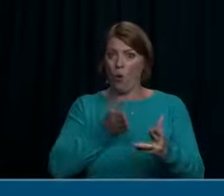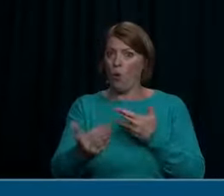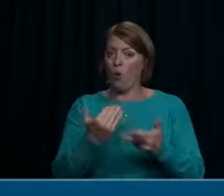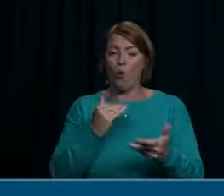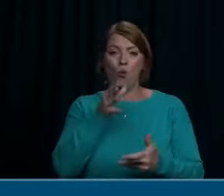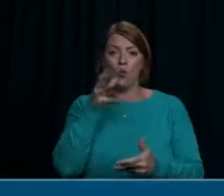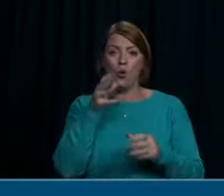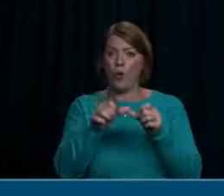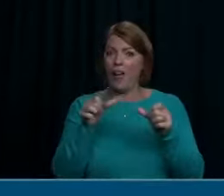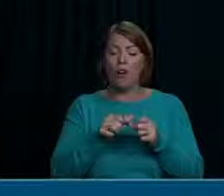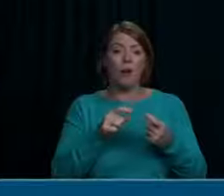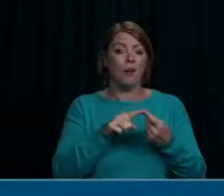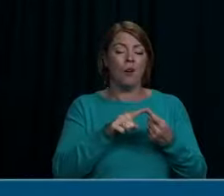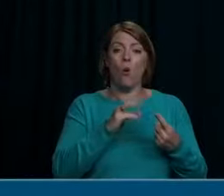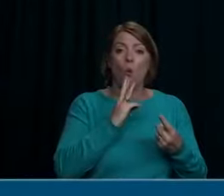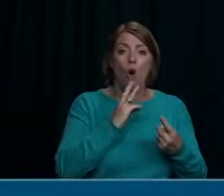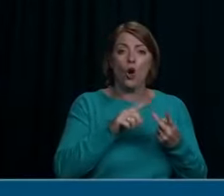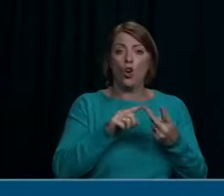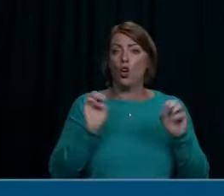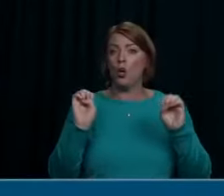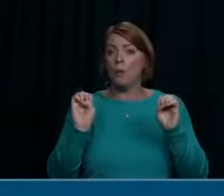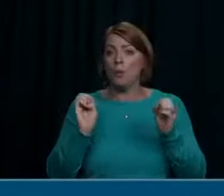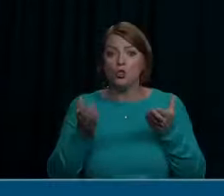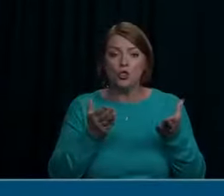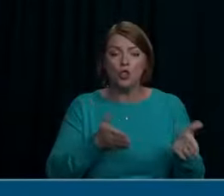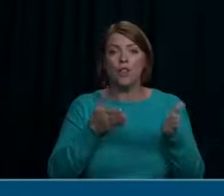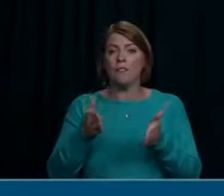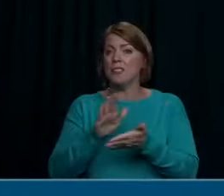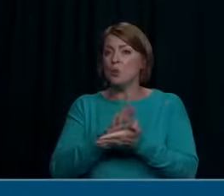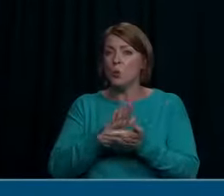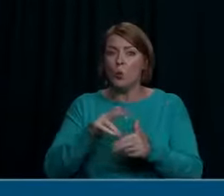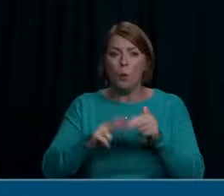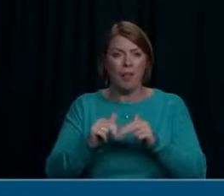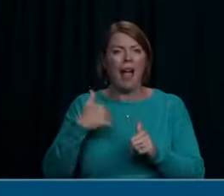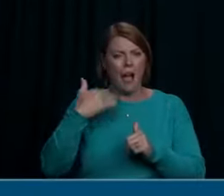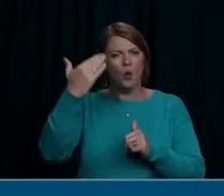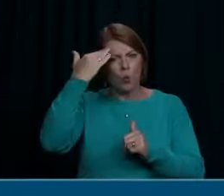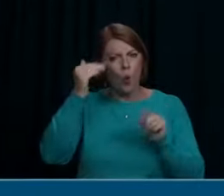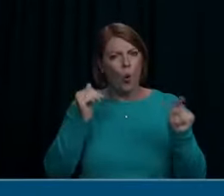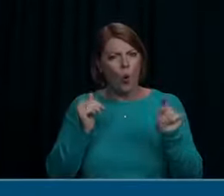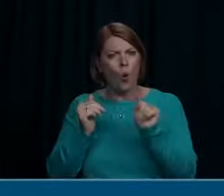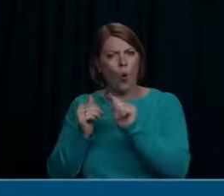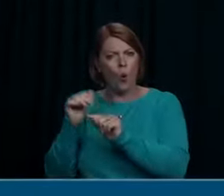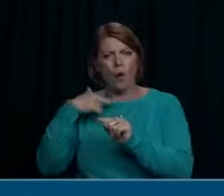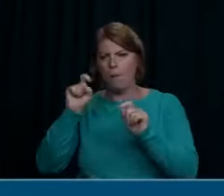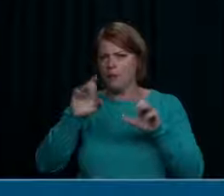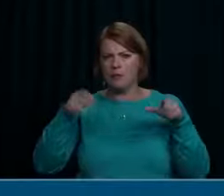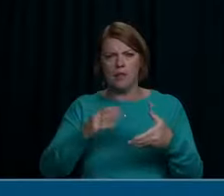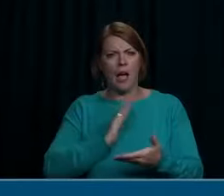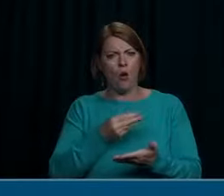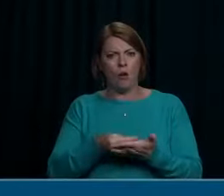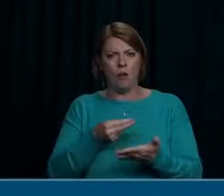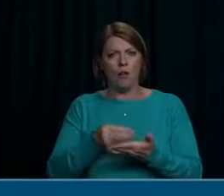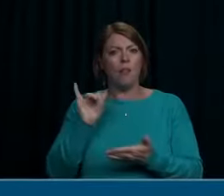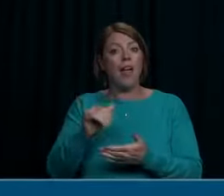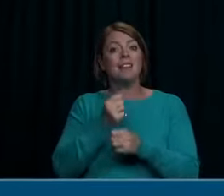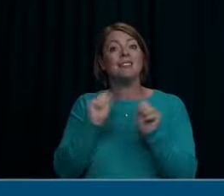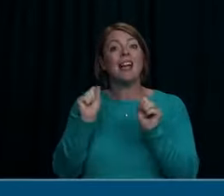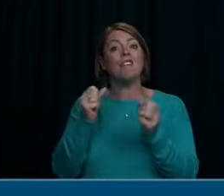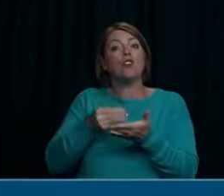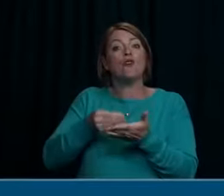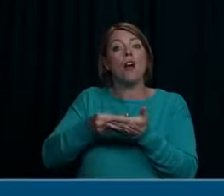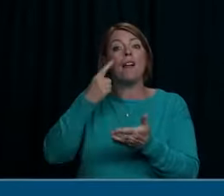it be emergency services, whether it be school buildings. Those are the things we need to focus on, those dollars. Our SAFER grants for our fire departments,